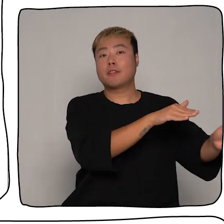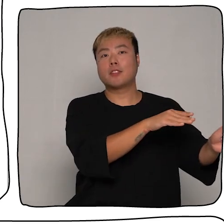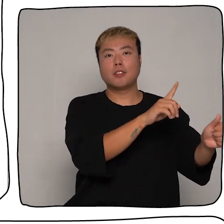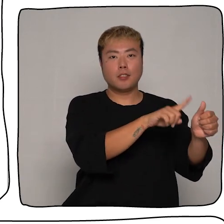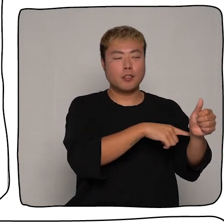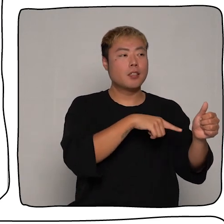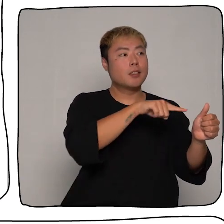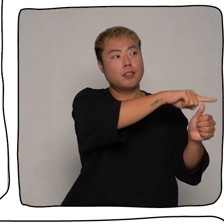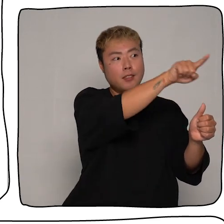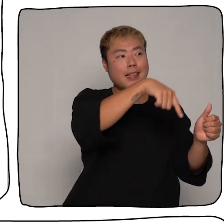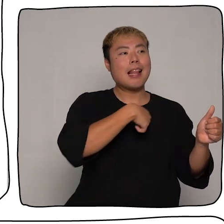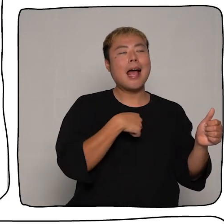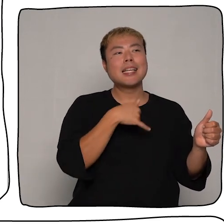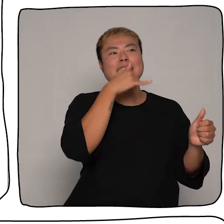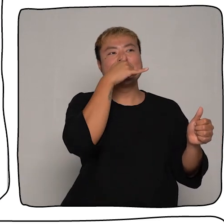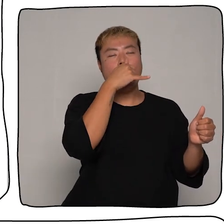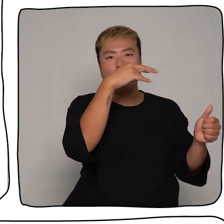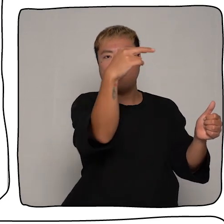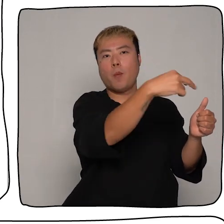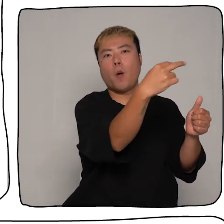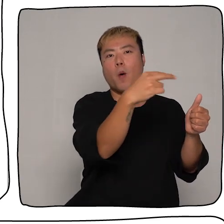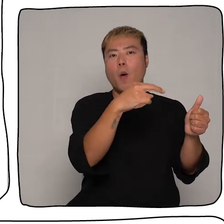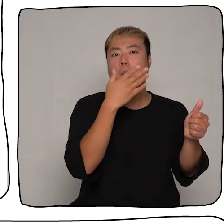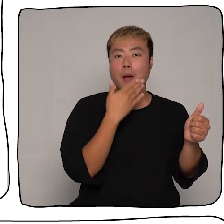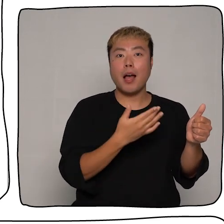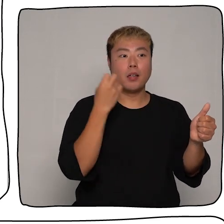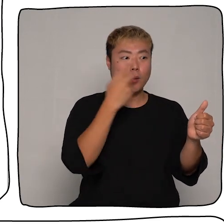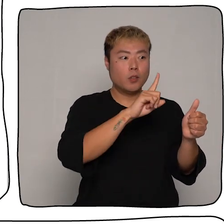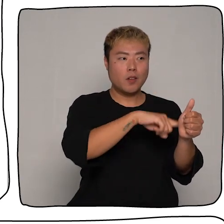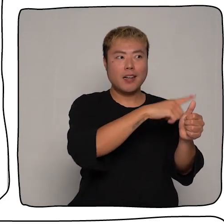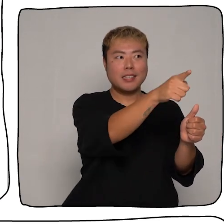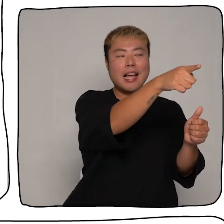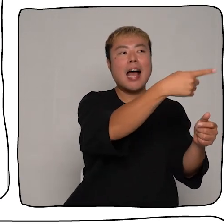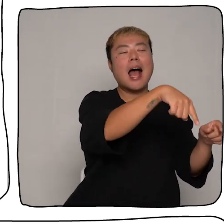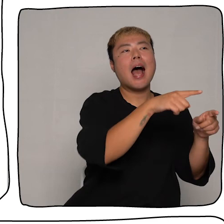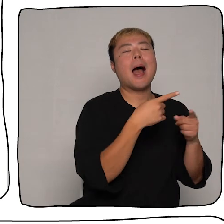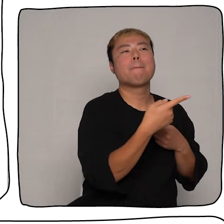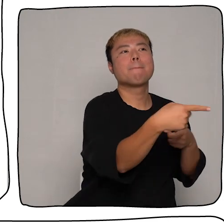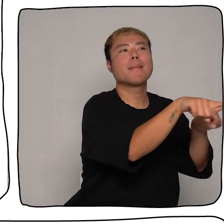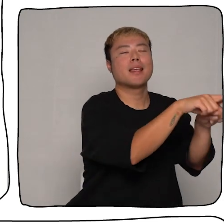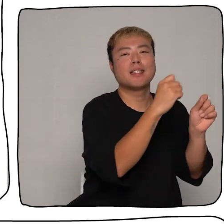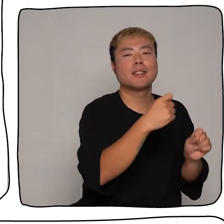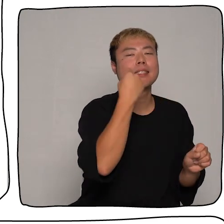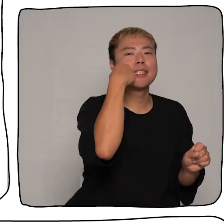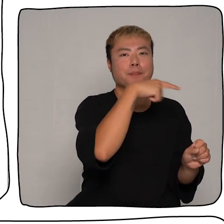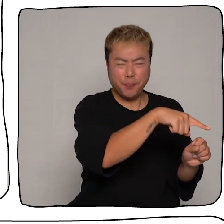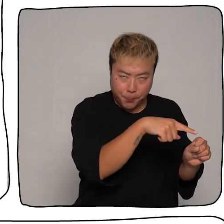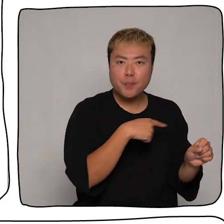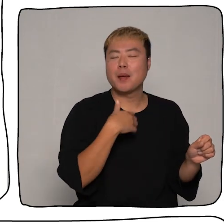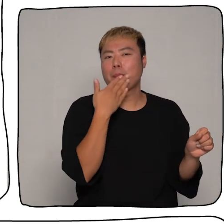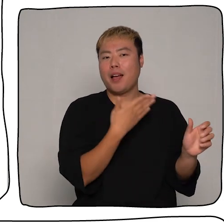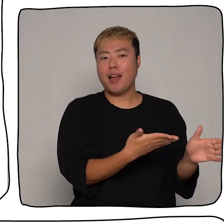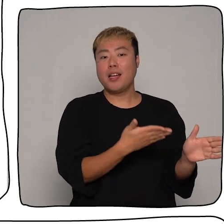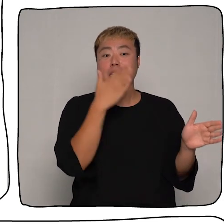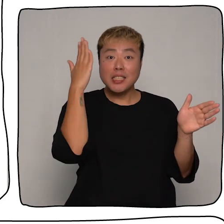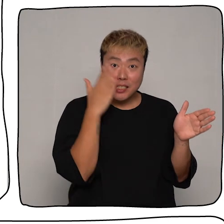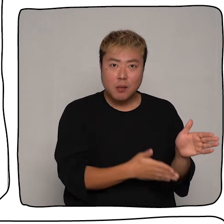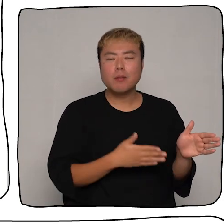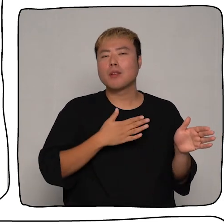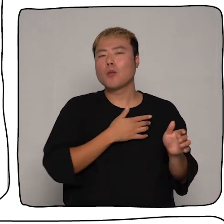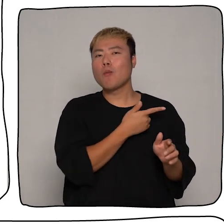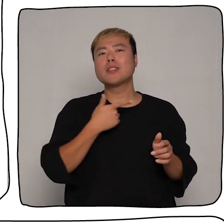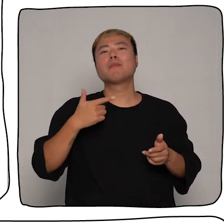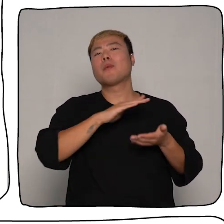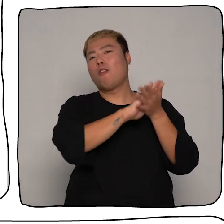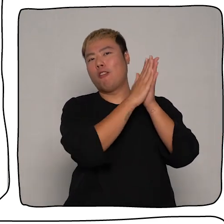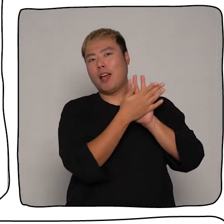my presence recognized by others and feel the sense of being with them, which is a great change for